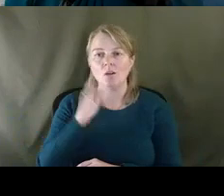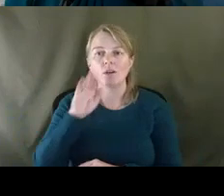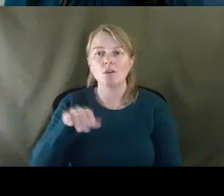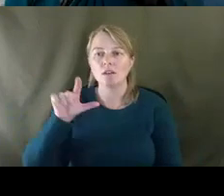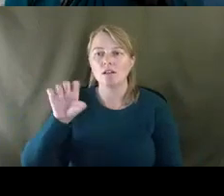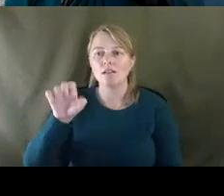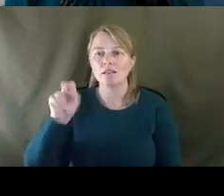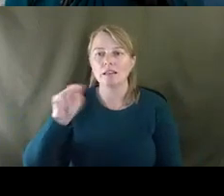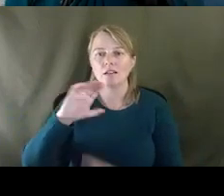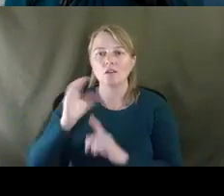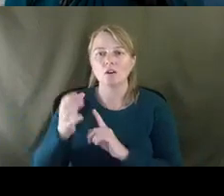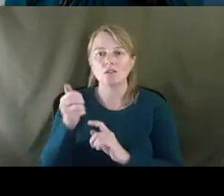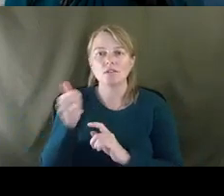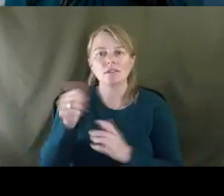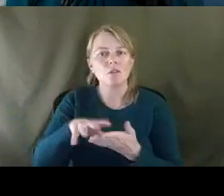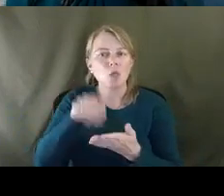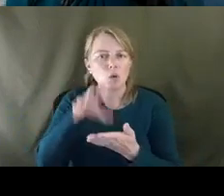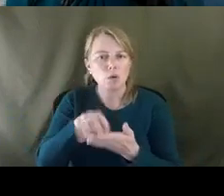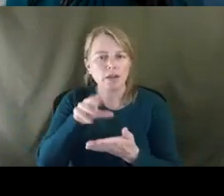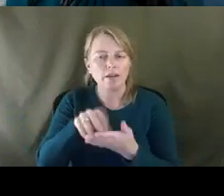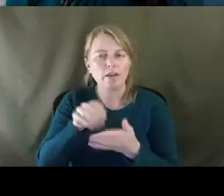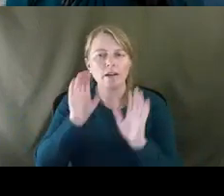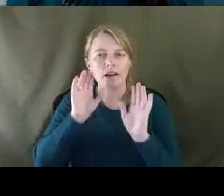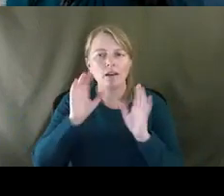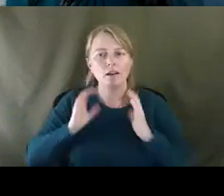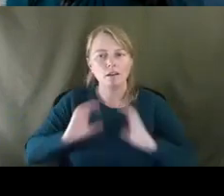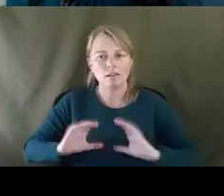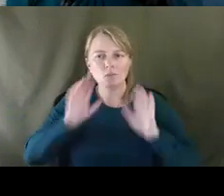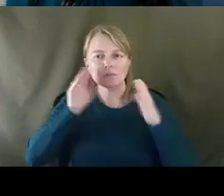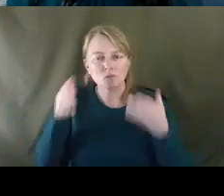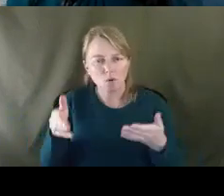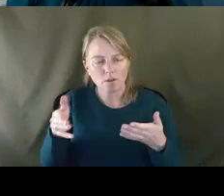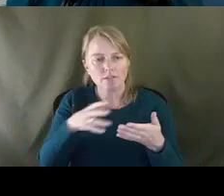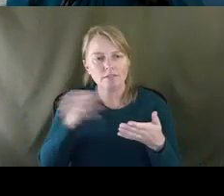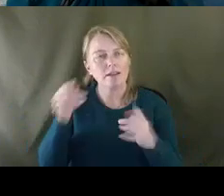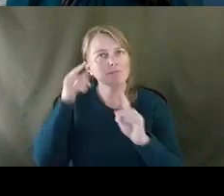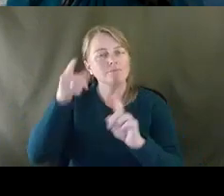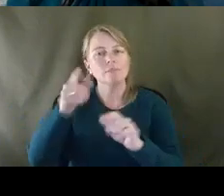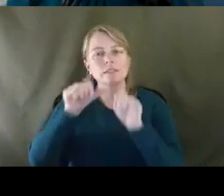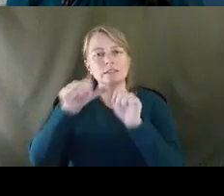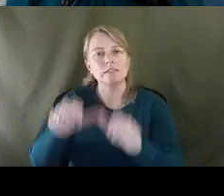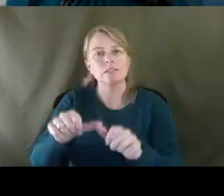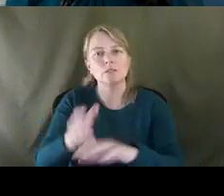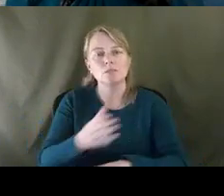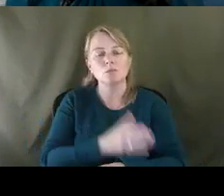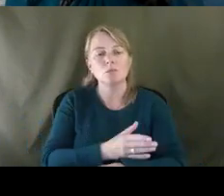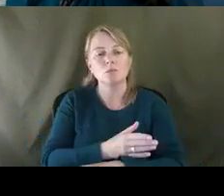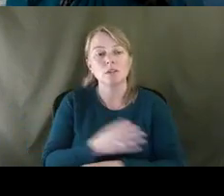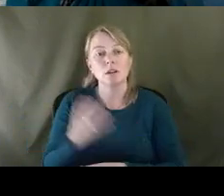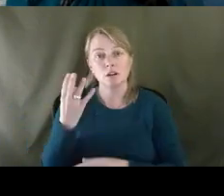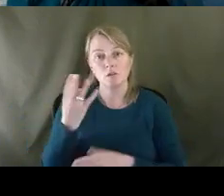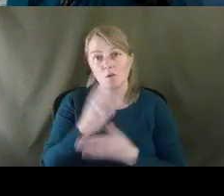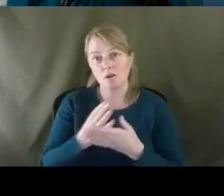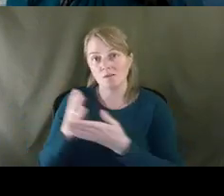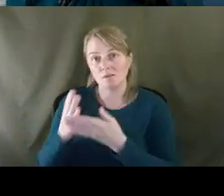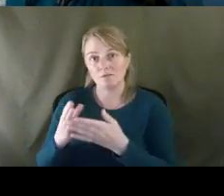culture. It's driven by customer focus and oriented towards continuous improvement. The four components of a lean